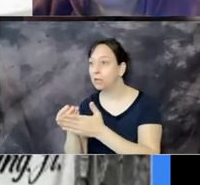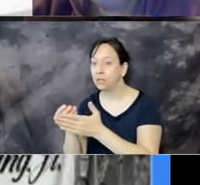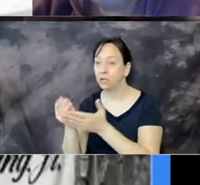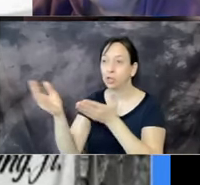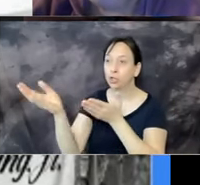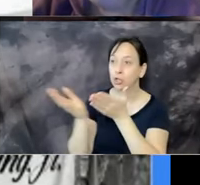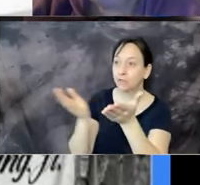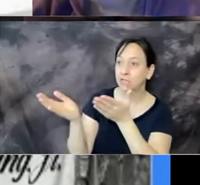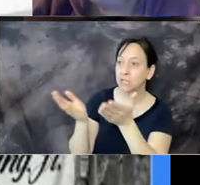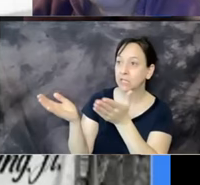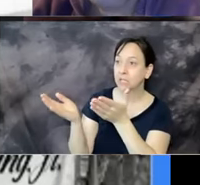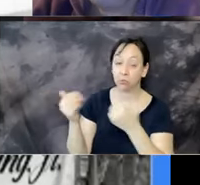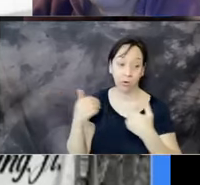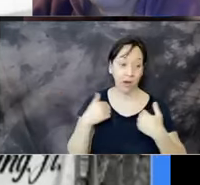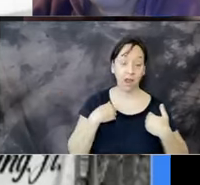services that offered